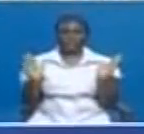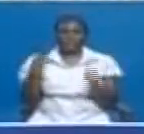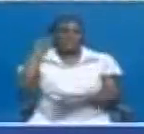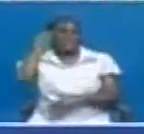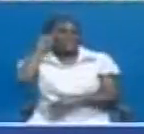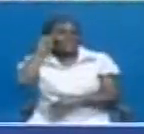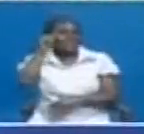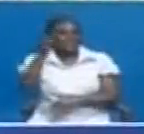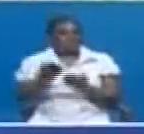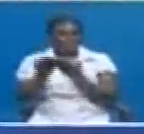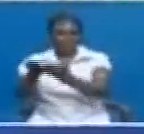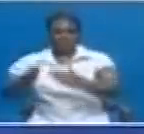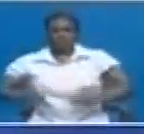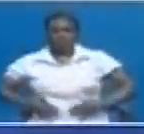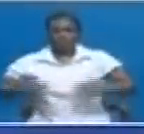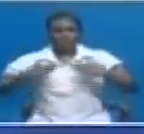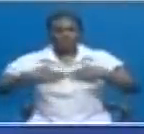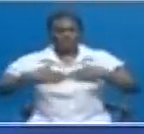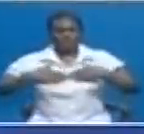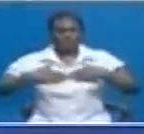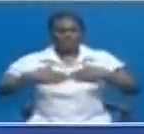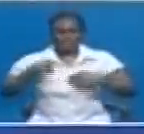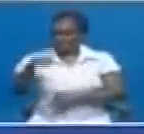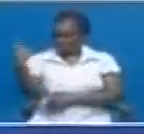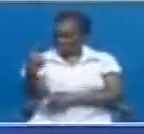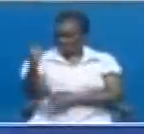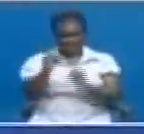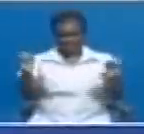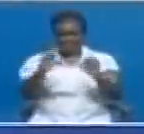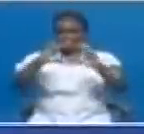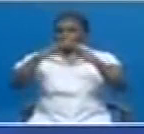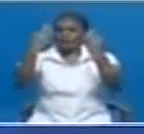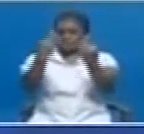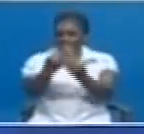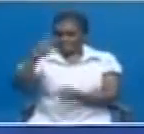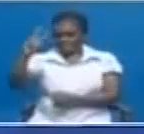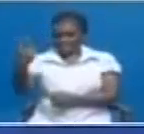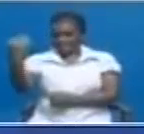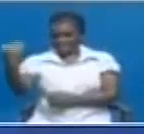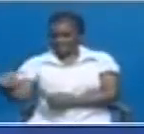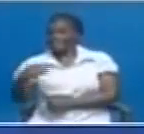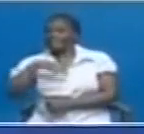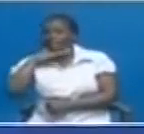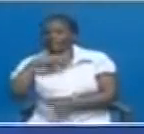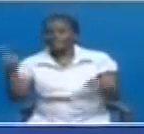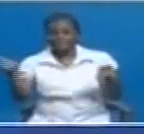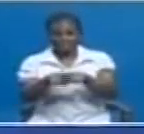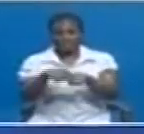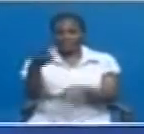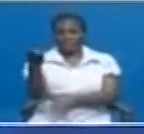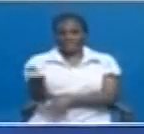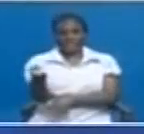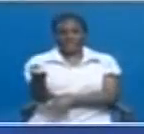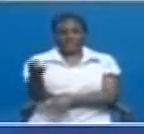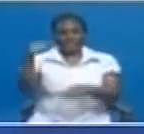was presented to her in a body bag. But she wasn't the only one. The family of the second student who perished during Sunday night's fire